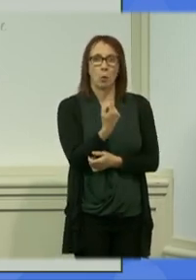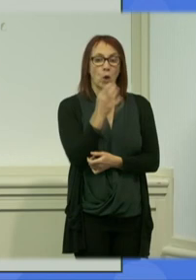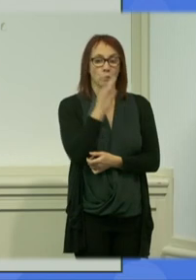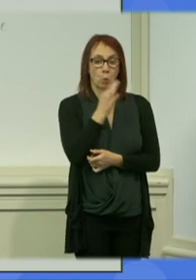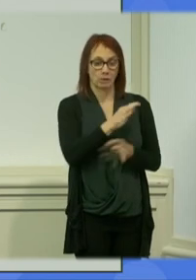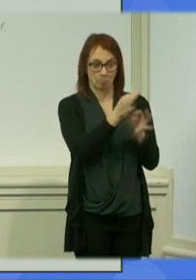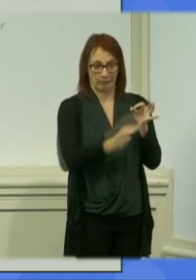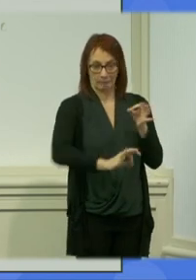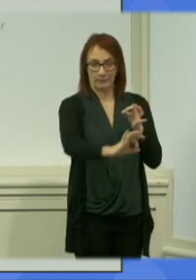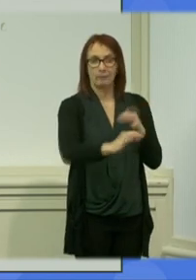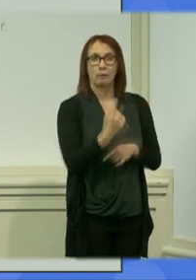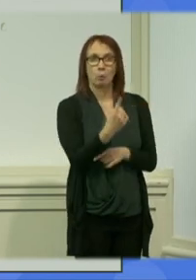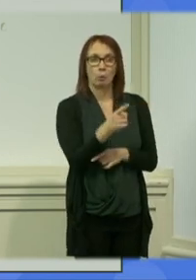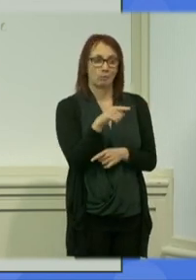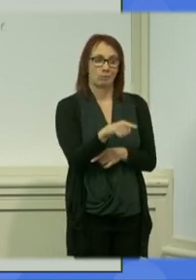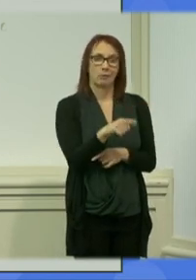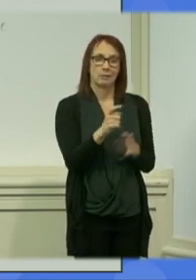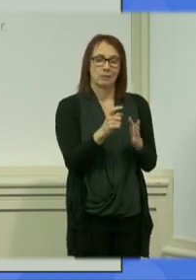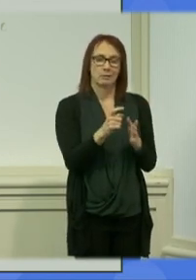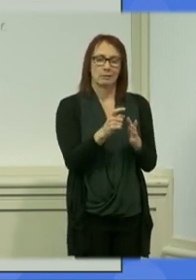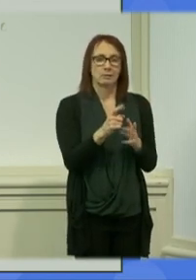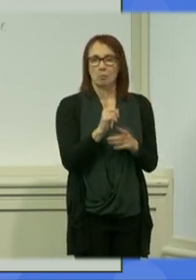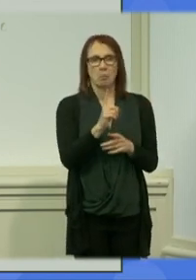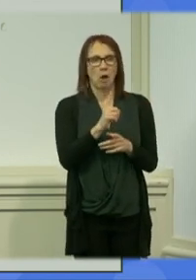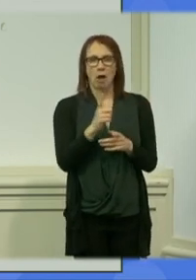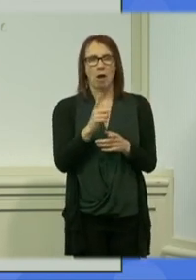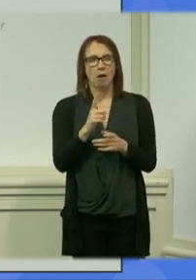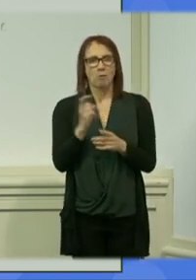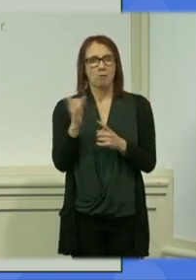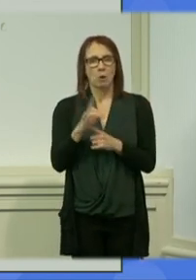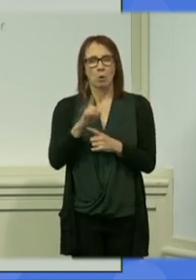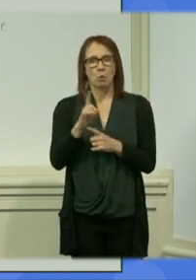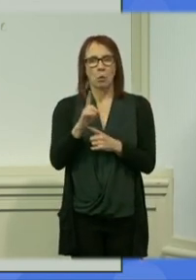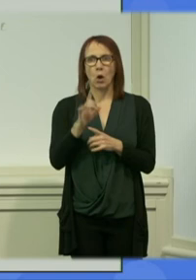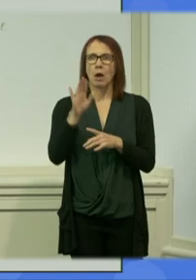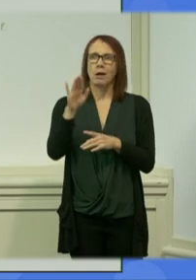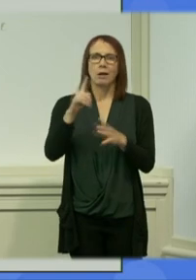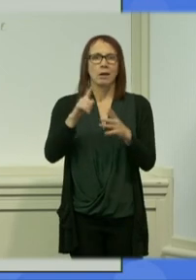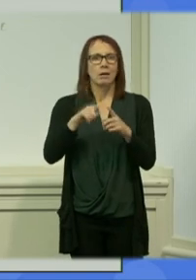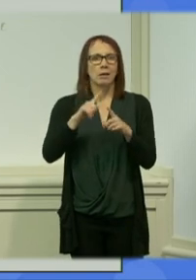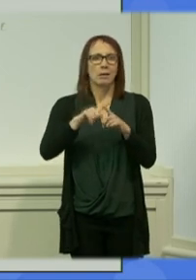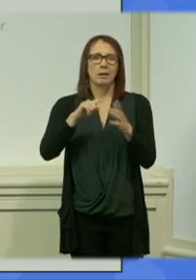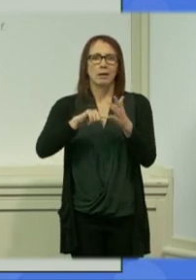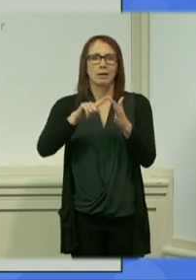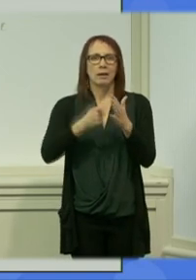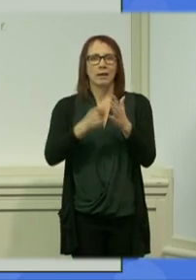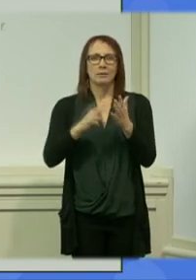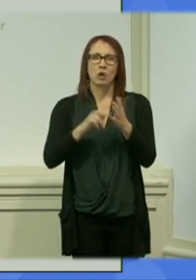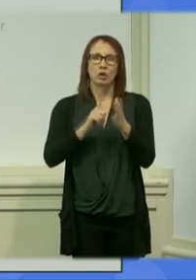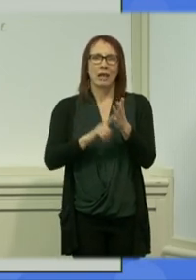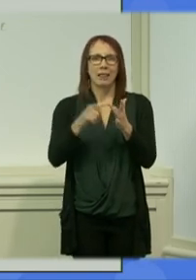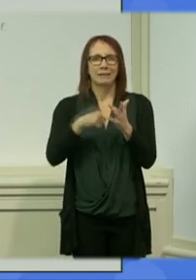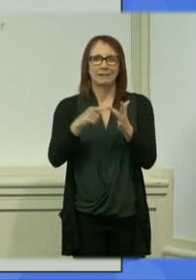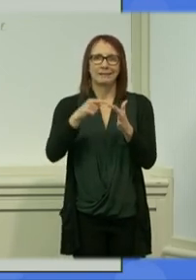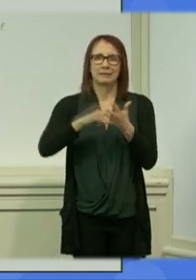through. That's a market failure. The one that I want to talk about, though, is one called externalities, and in particular, negative